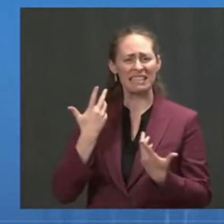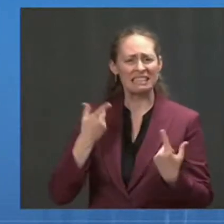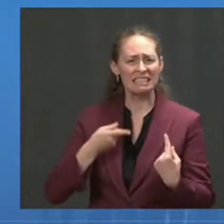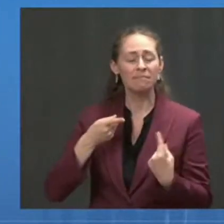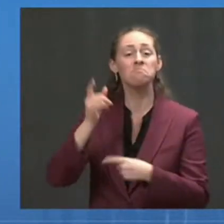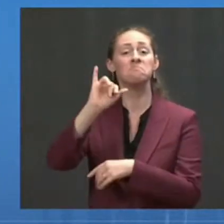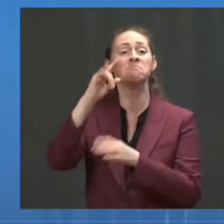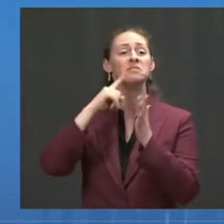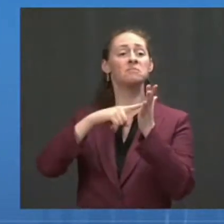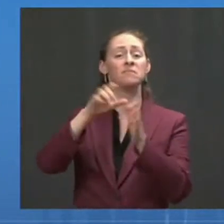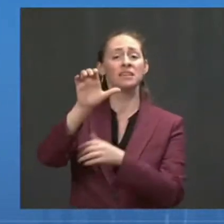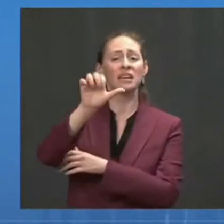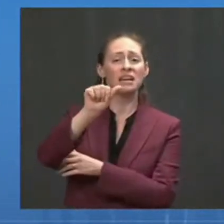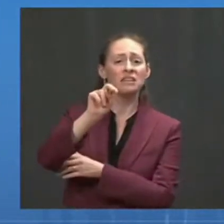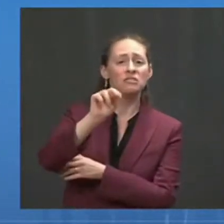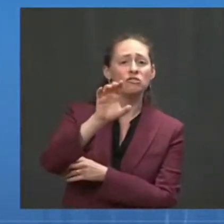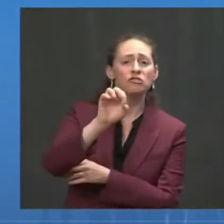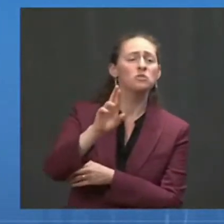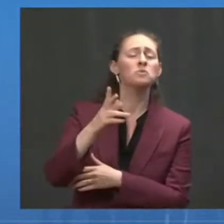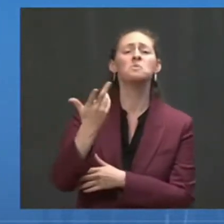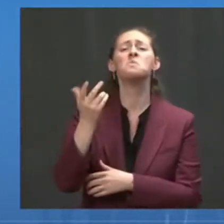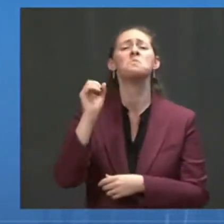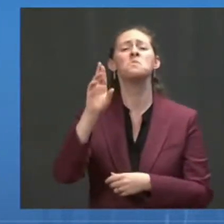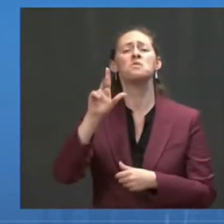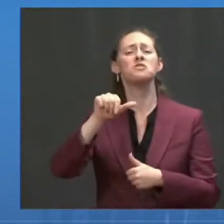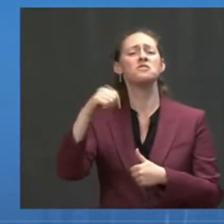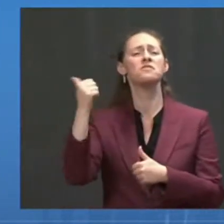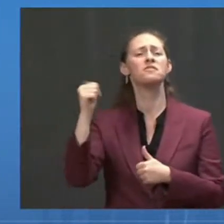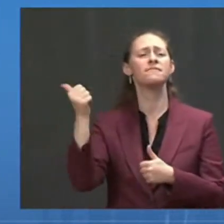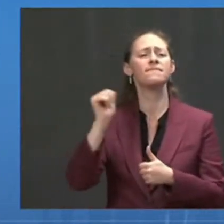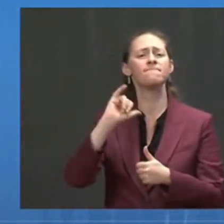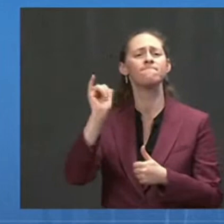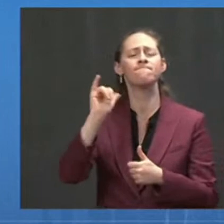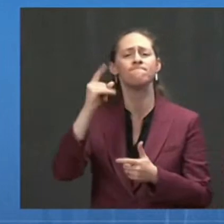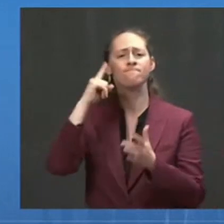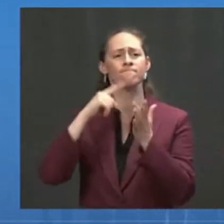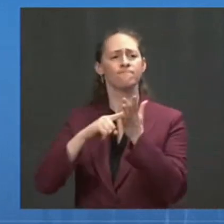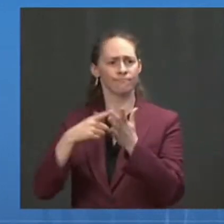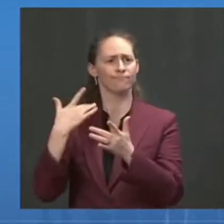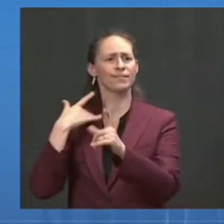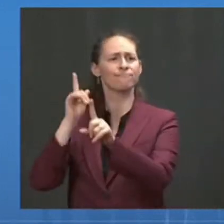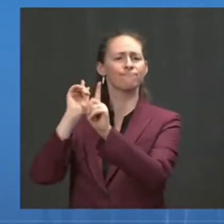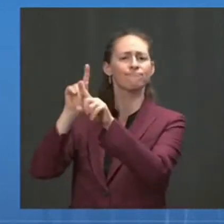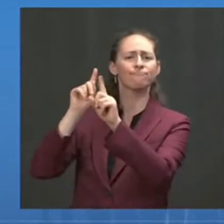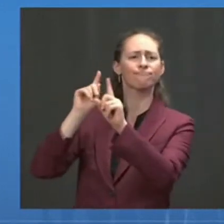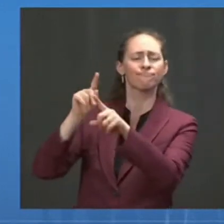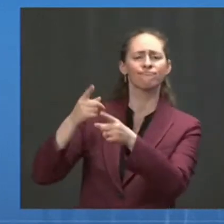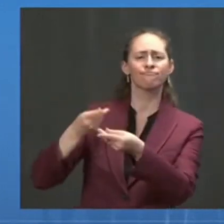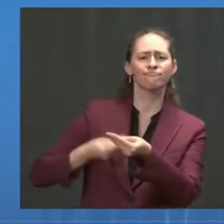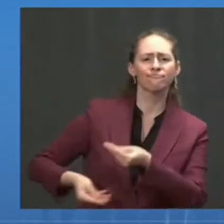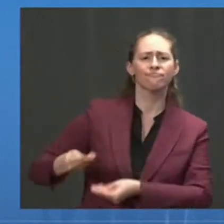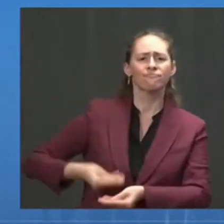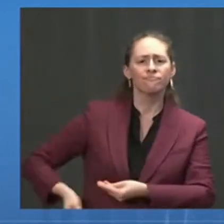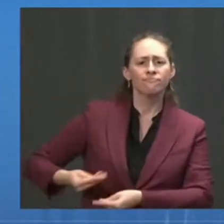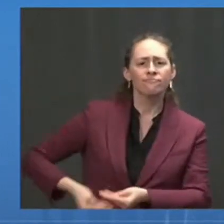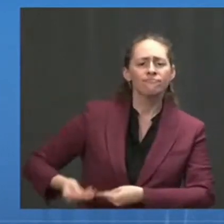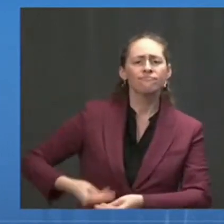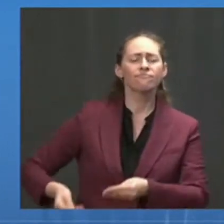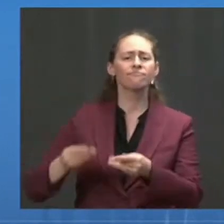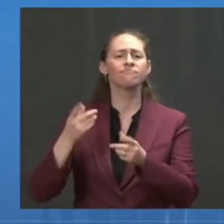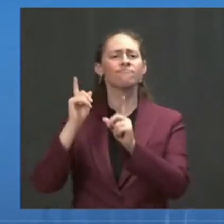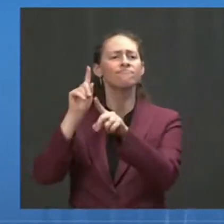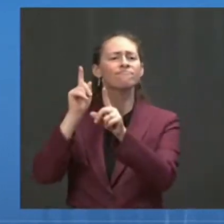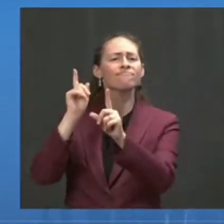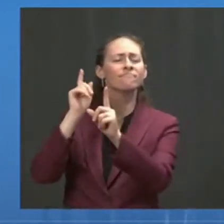had an adequate immune response to just 2 doses of the COVID vaccine. To be clear, this is a very small